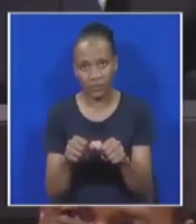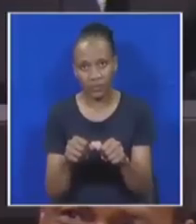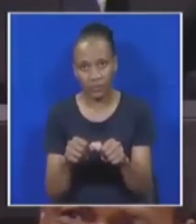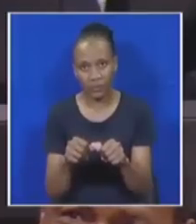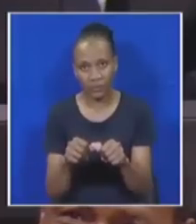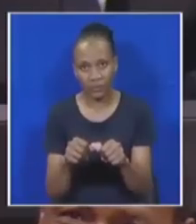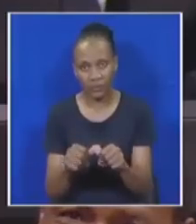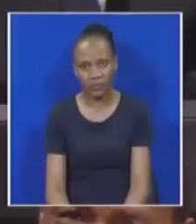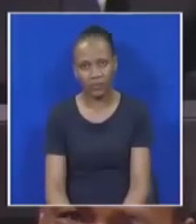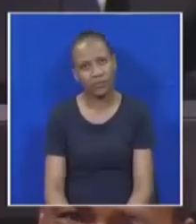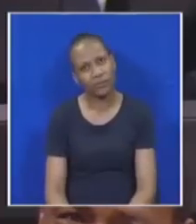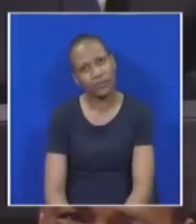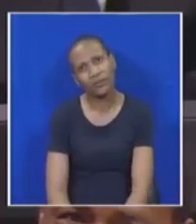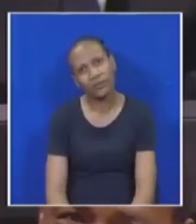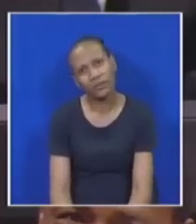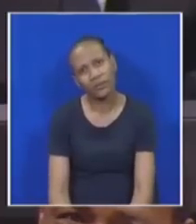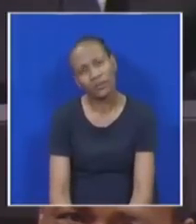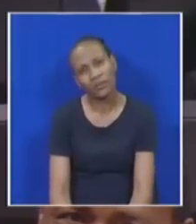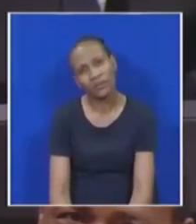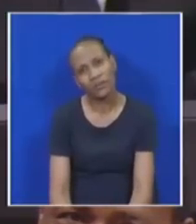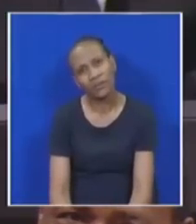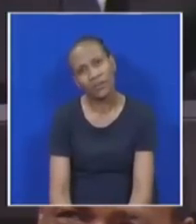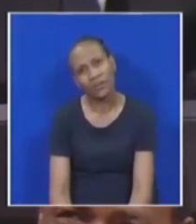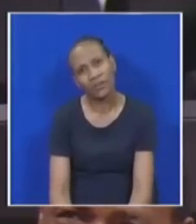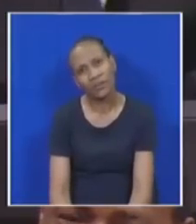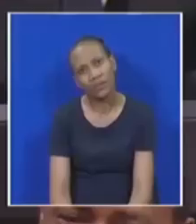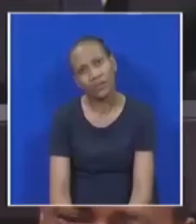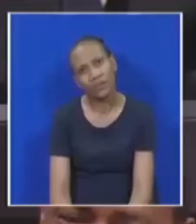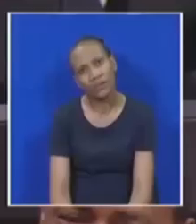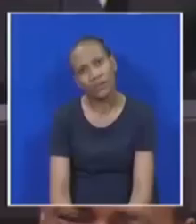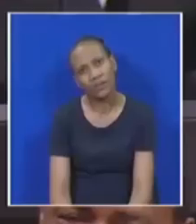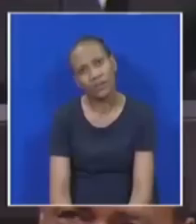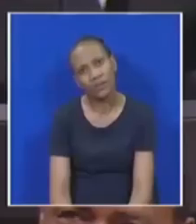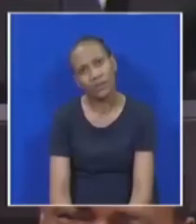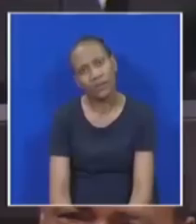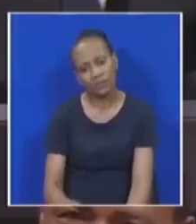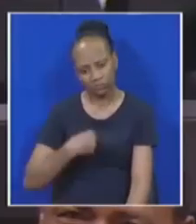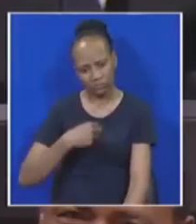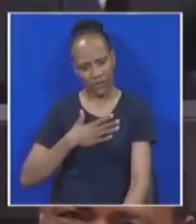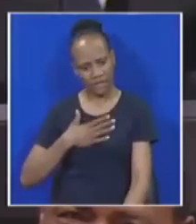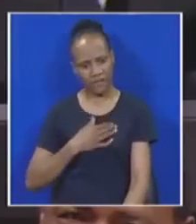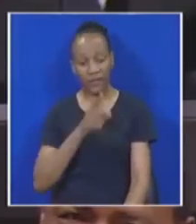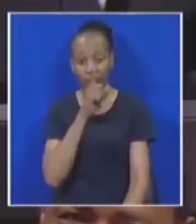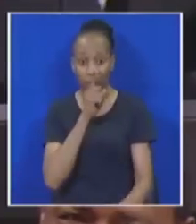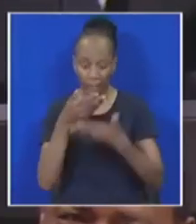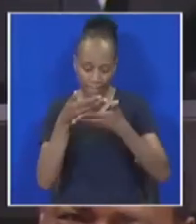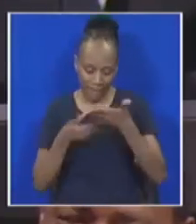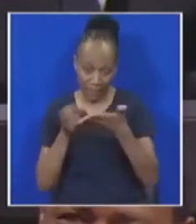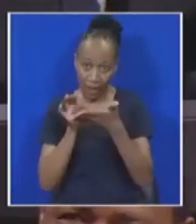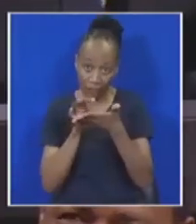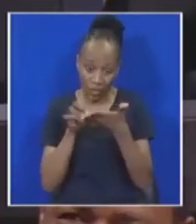this thing. That the secret ballot is actually extremely important. I mean, when